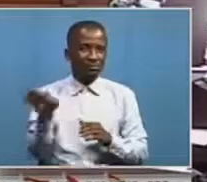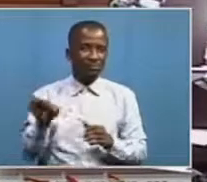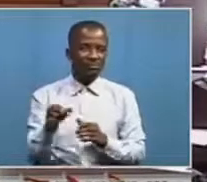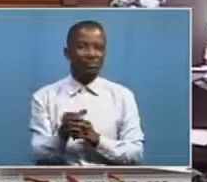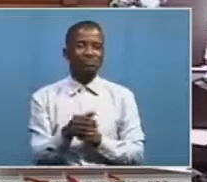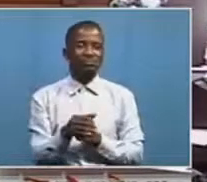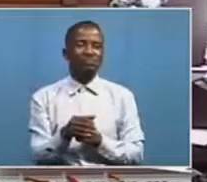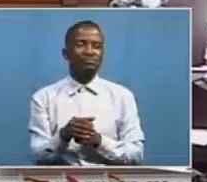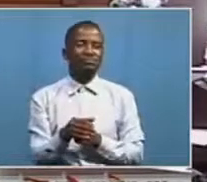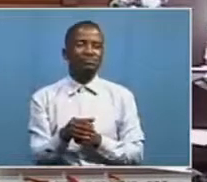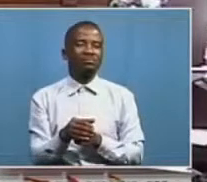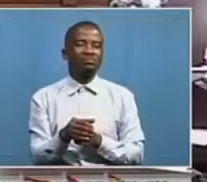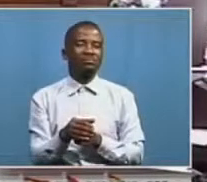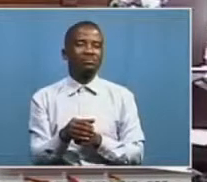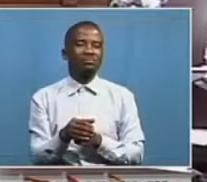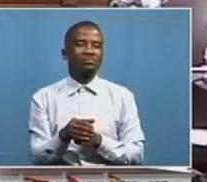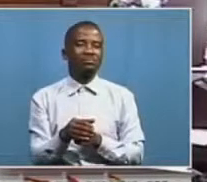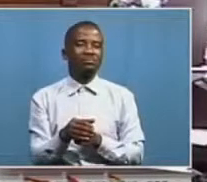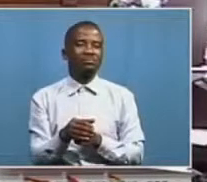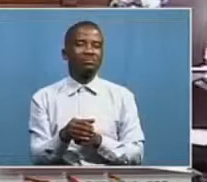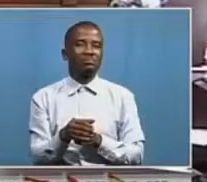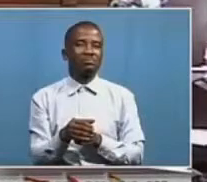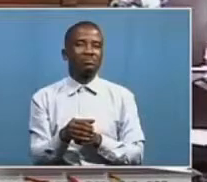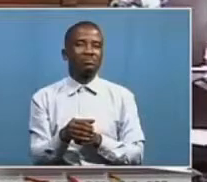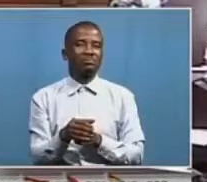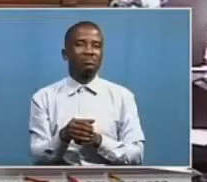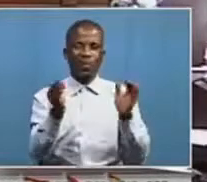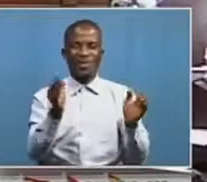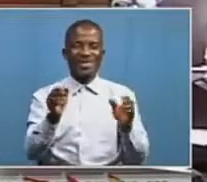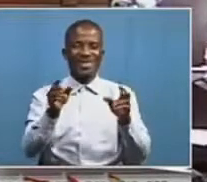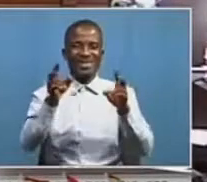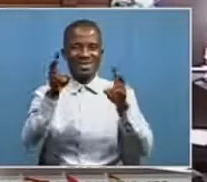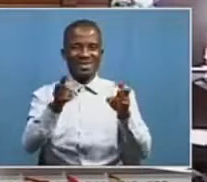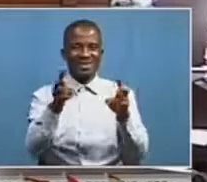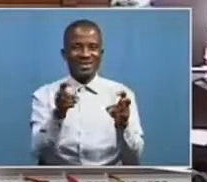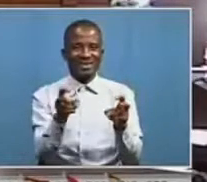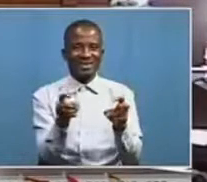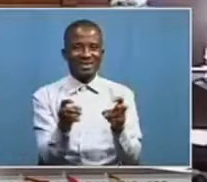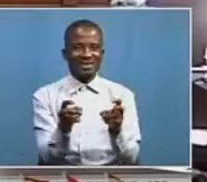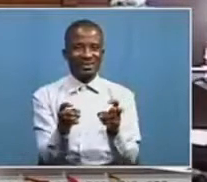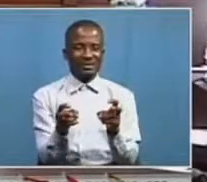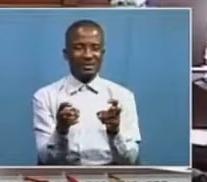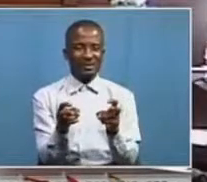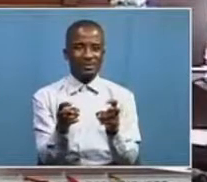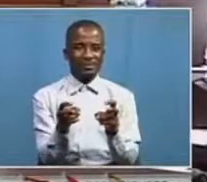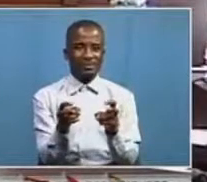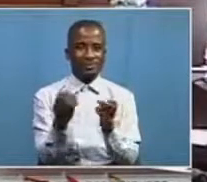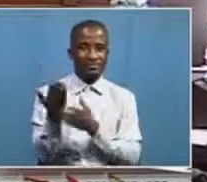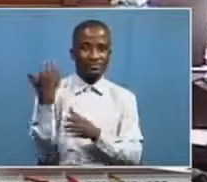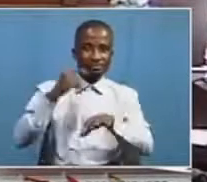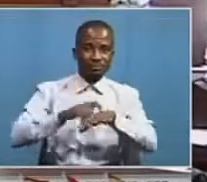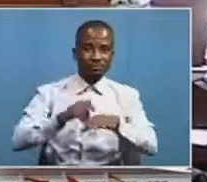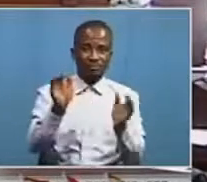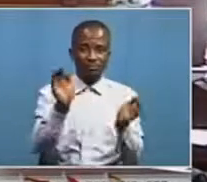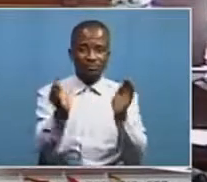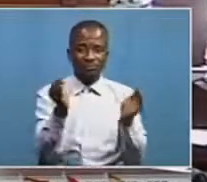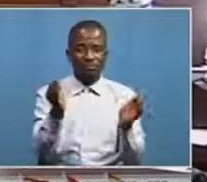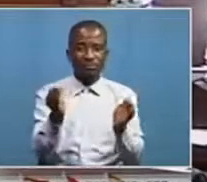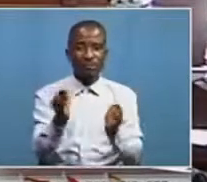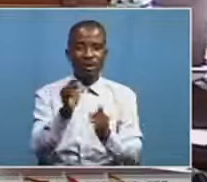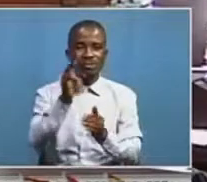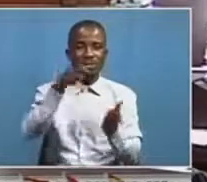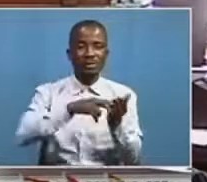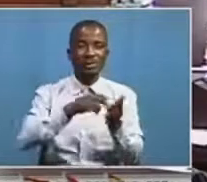court. In the case of the Asibra Asariba the second and 4 others versus Attorney General